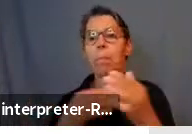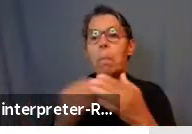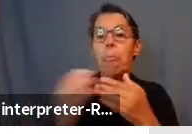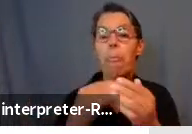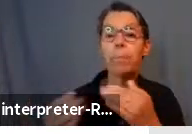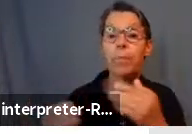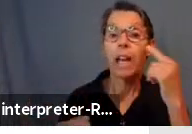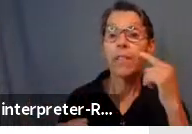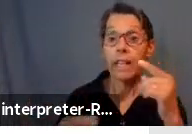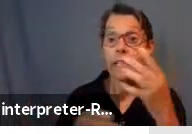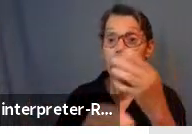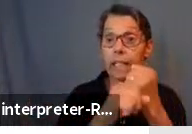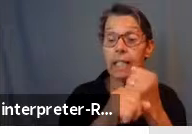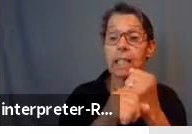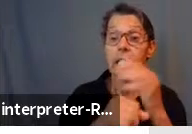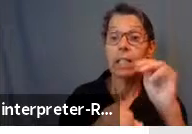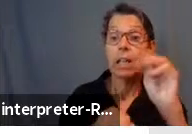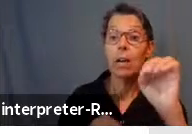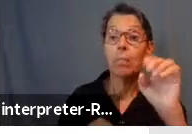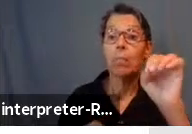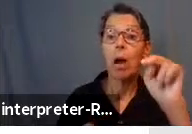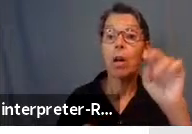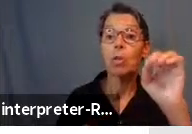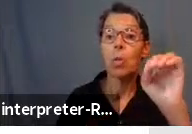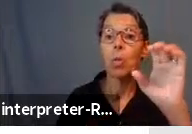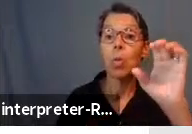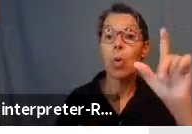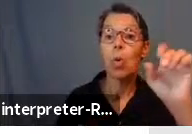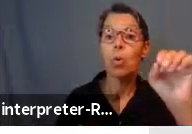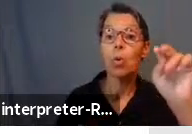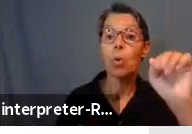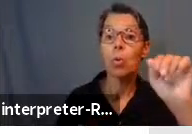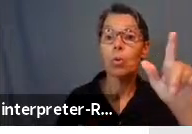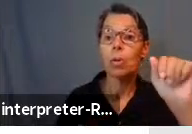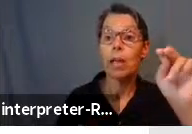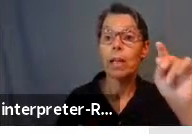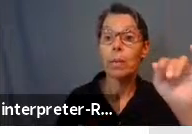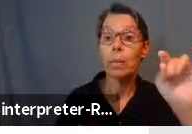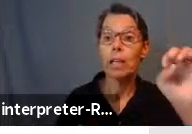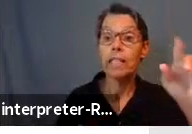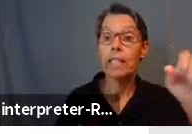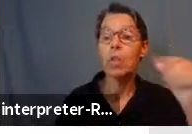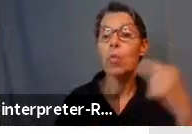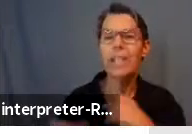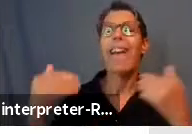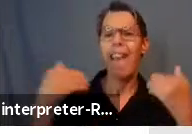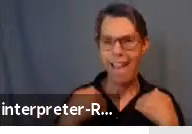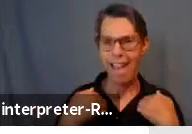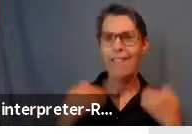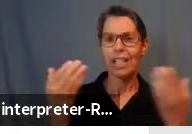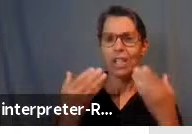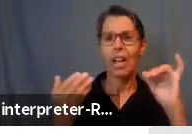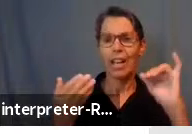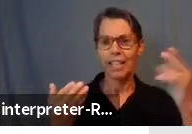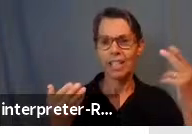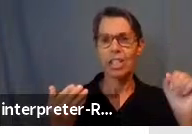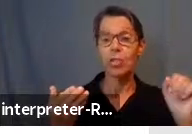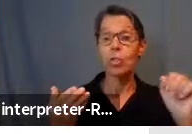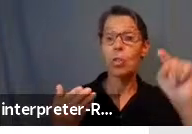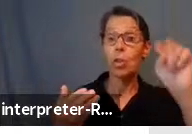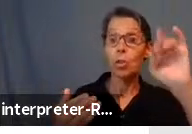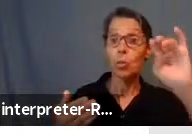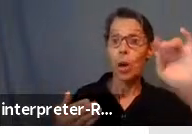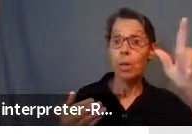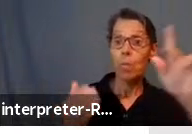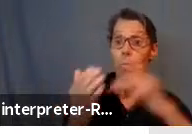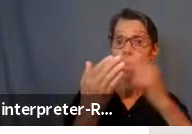to the monoclonal antibodies is available through the Indian Health Service. So the tribal programs can have access to the drug.